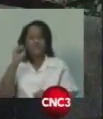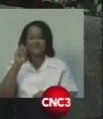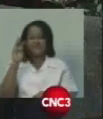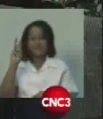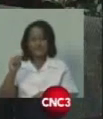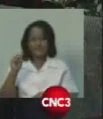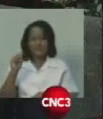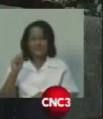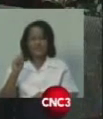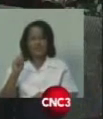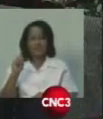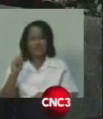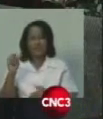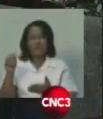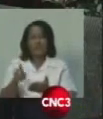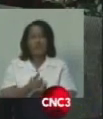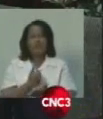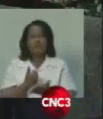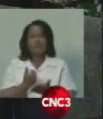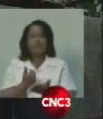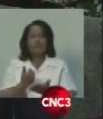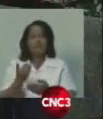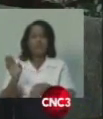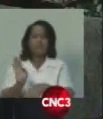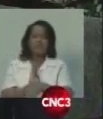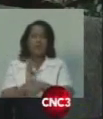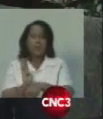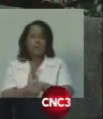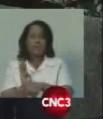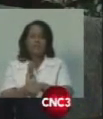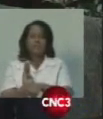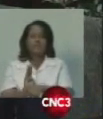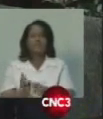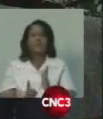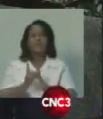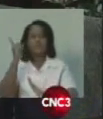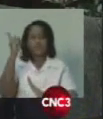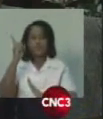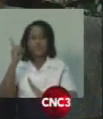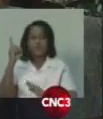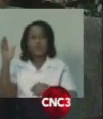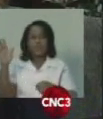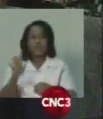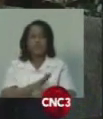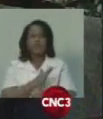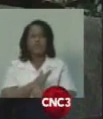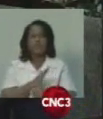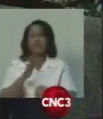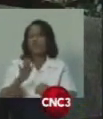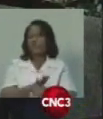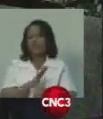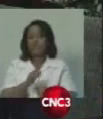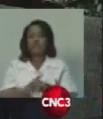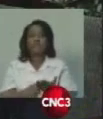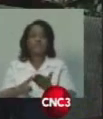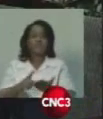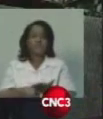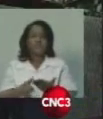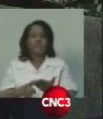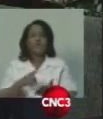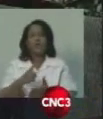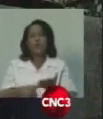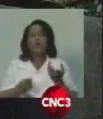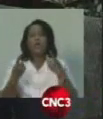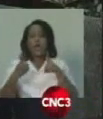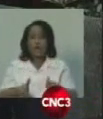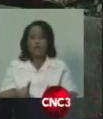law, youth groups, persons interested in agriculture, land development, the full gamut of civil society here in Trinidad and Tobago, and of